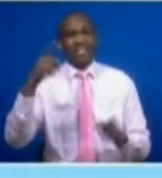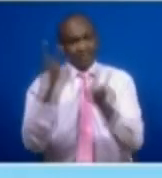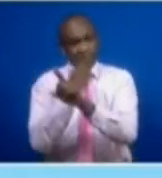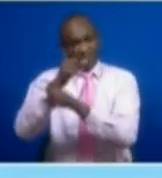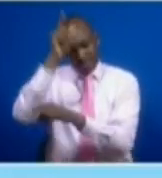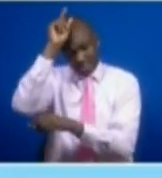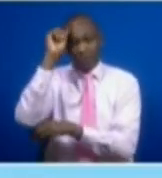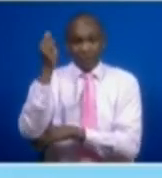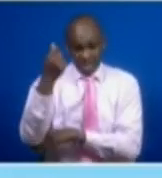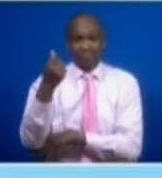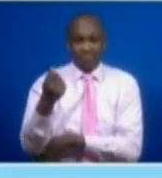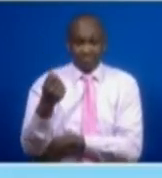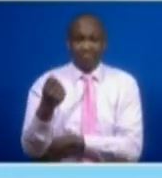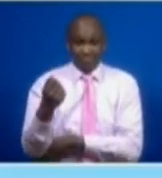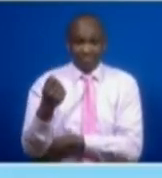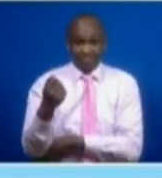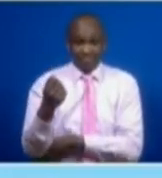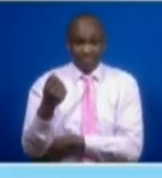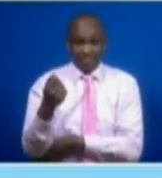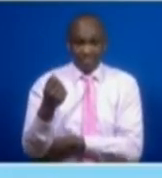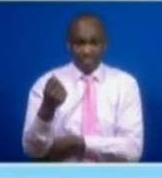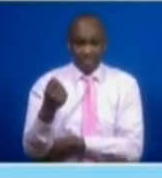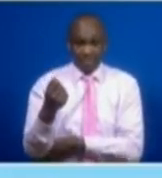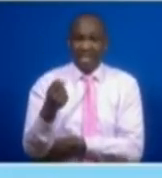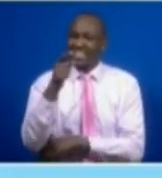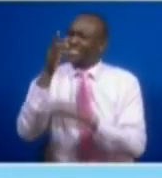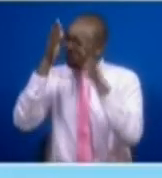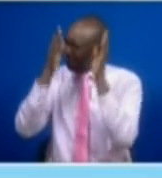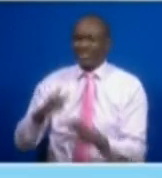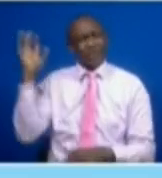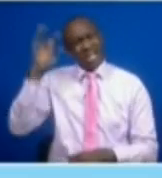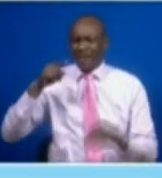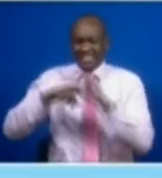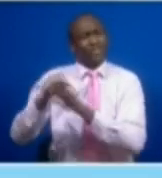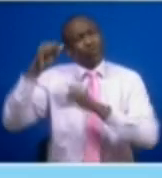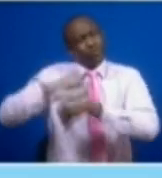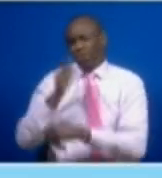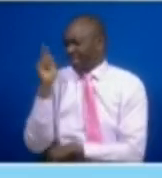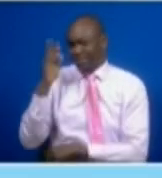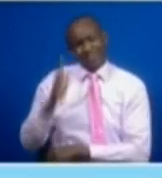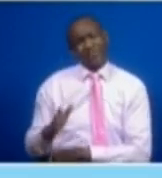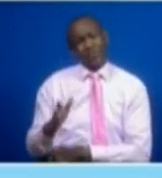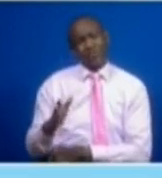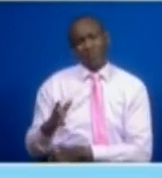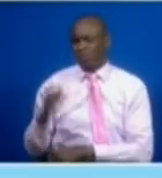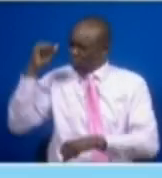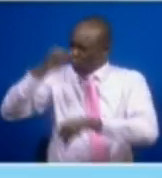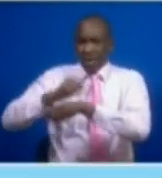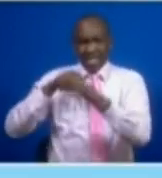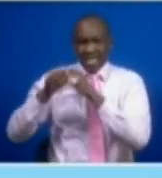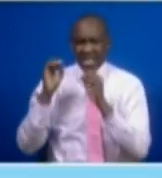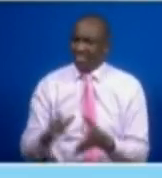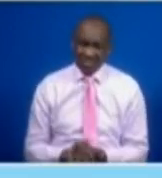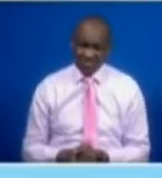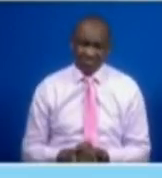Kenya. So I guess that's why they're not coming. A guy who never went to school to say things like that. Yeah.